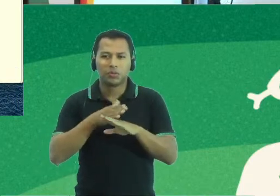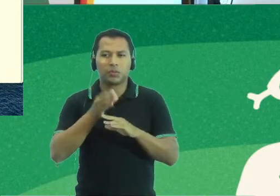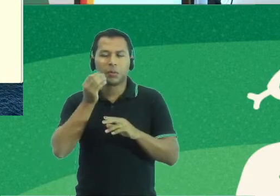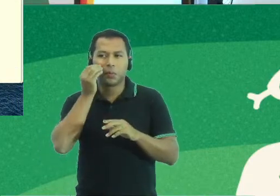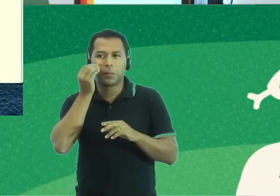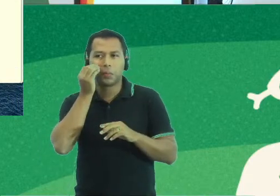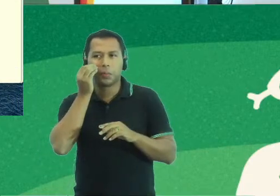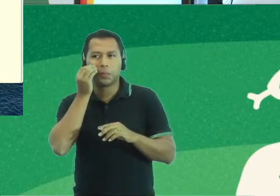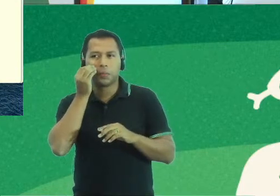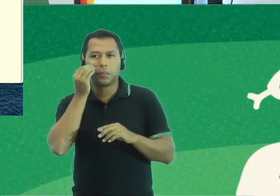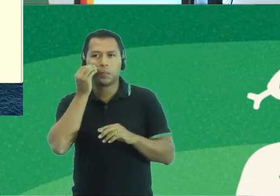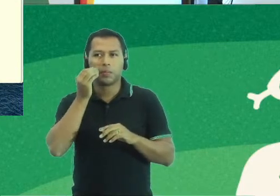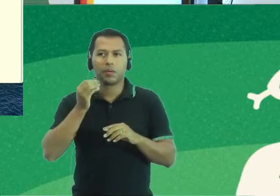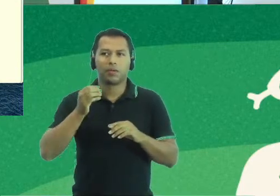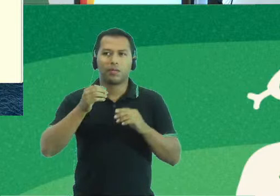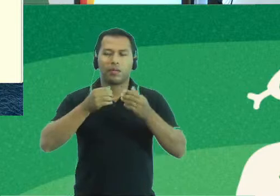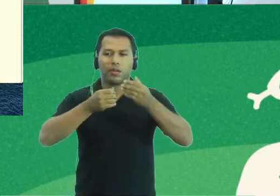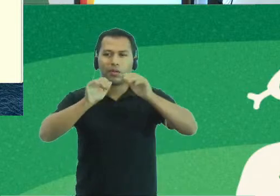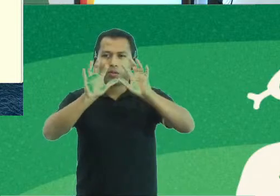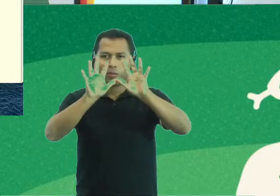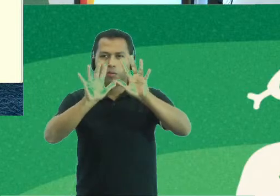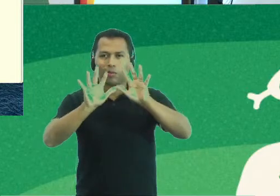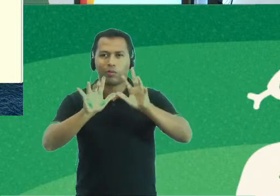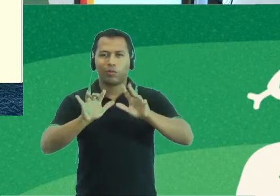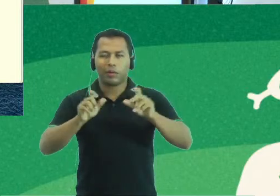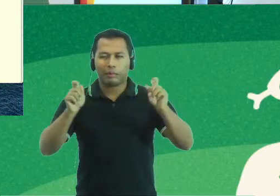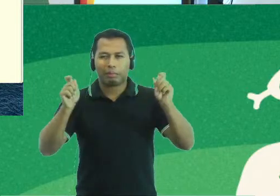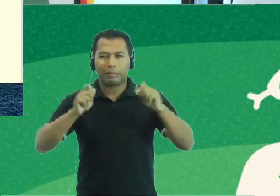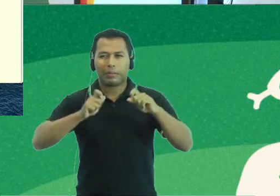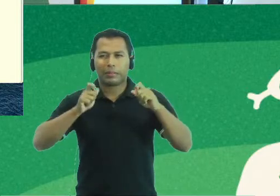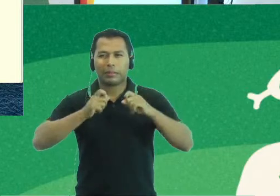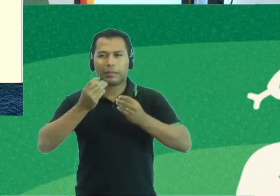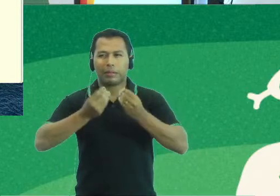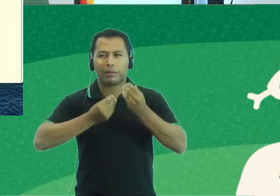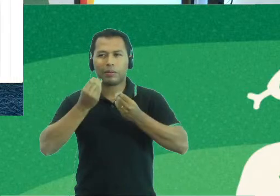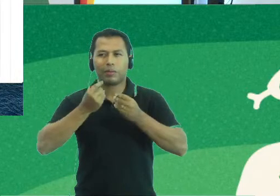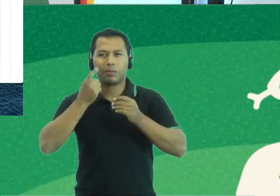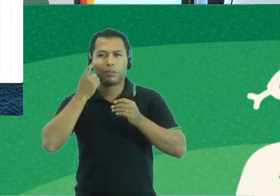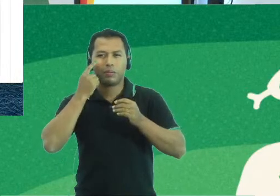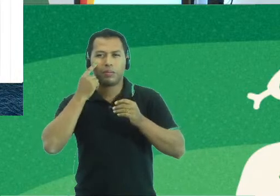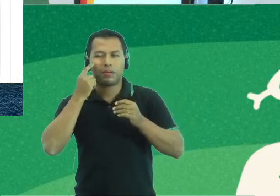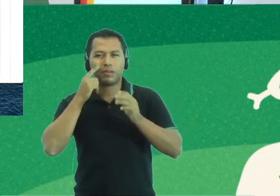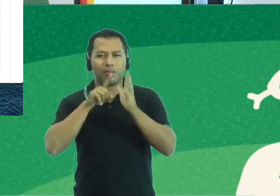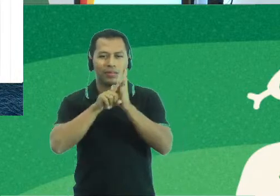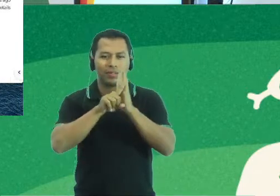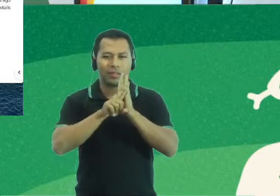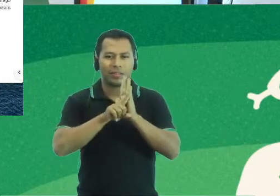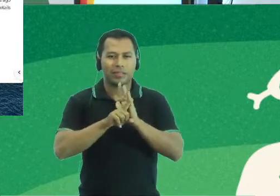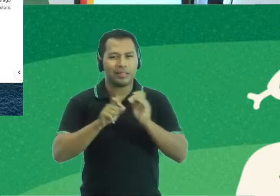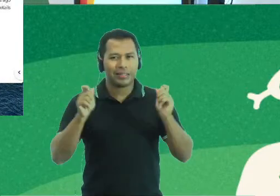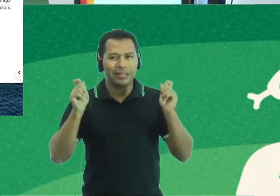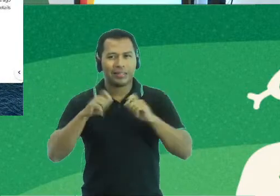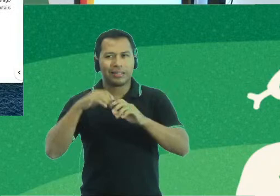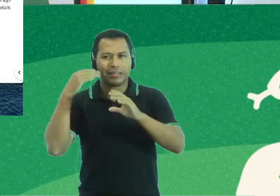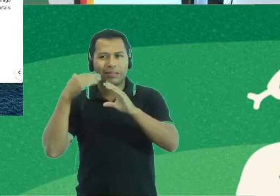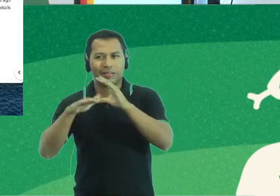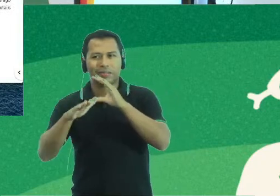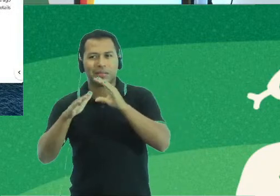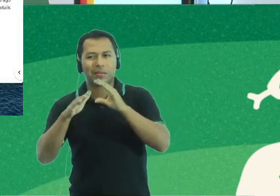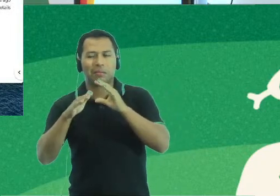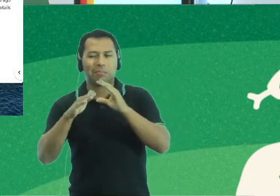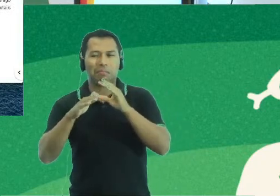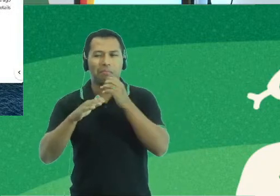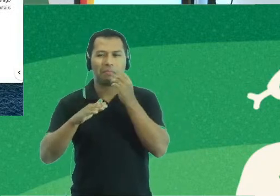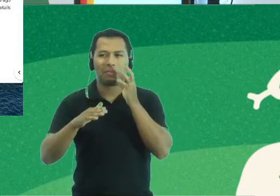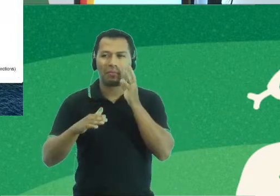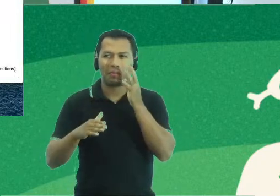I can actually send an email. Cool, that looks promising. So let me check my inbox real quick and